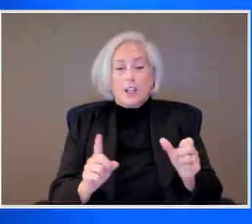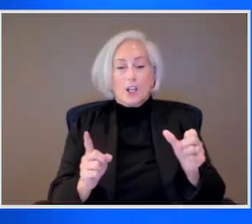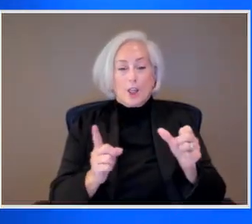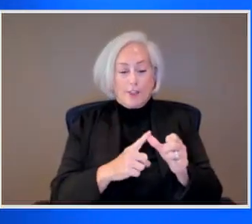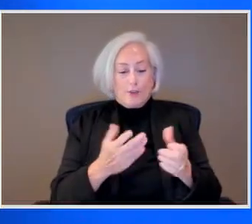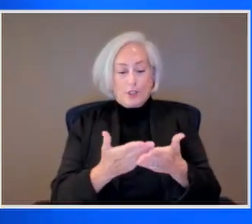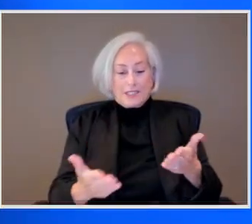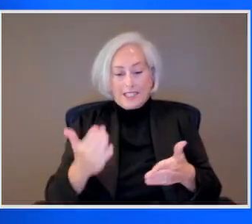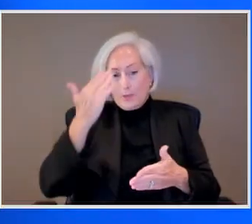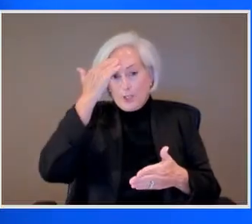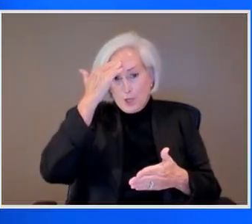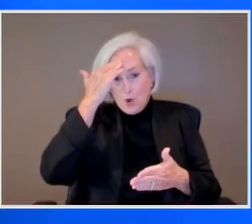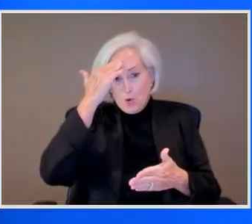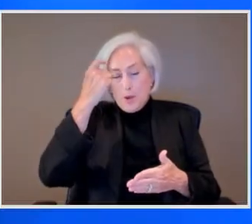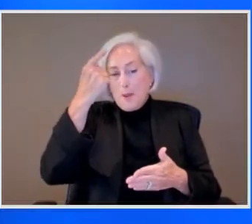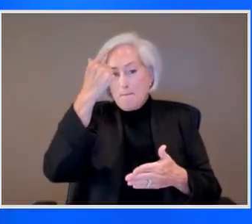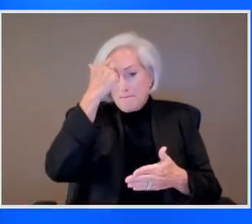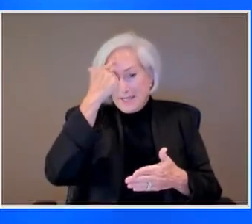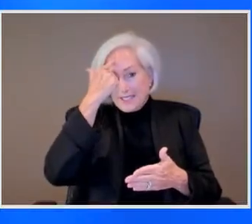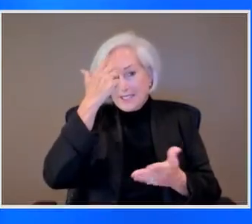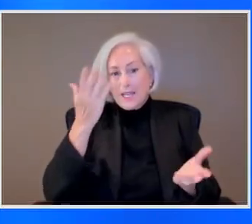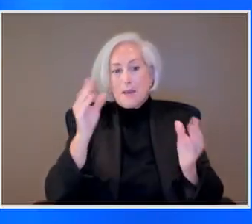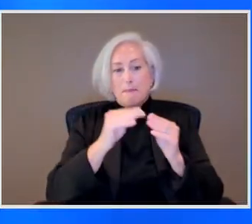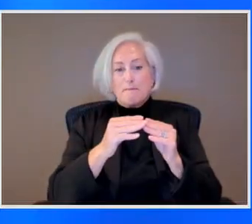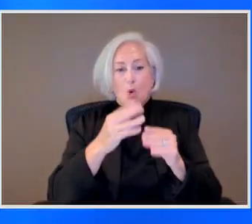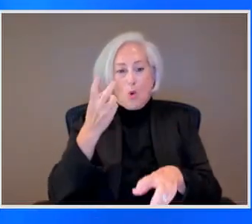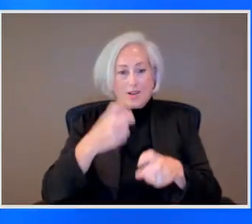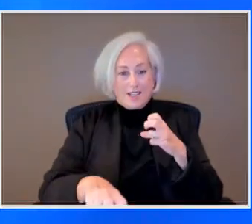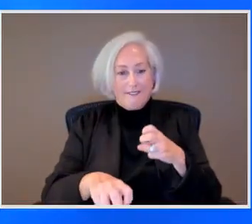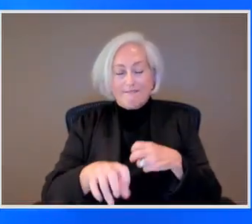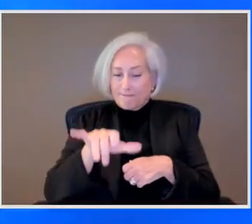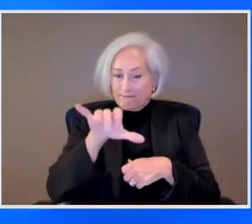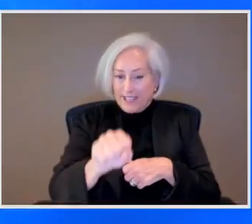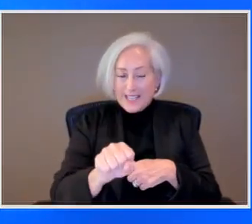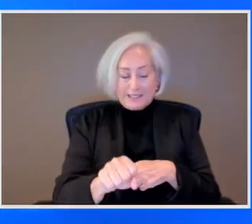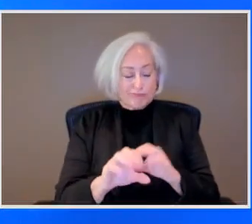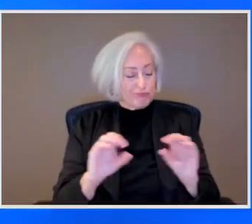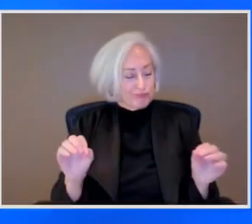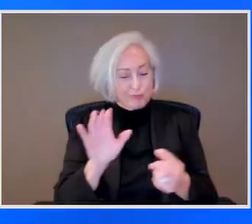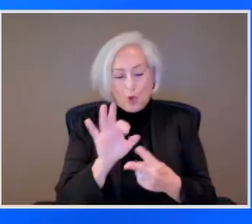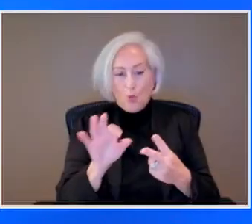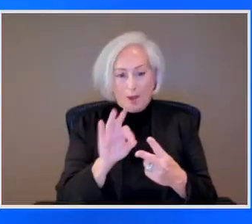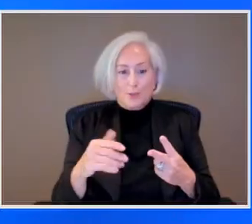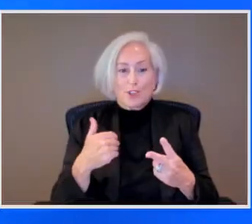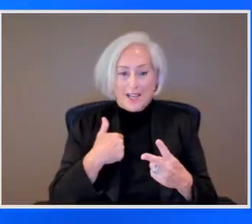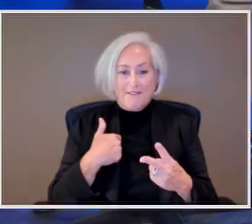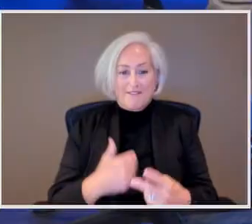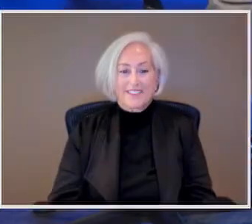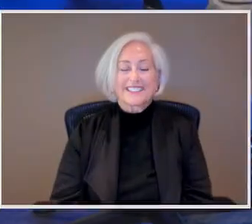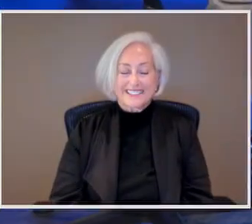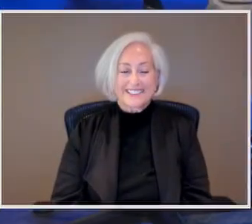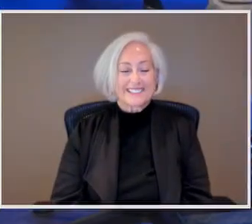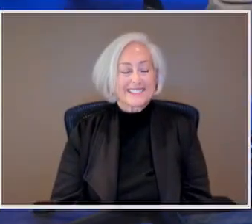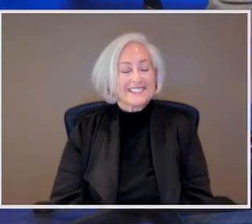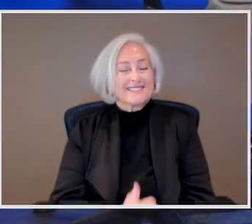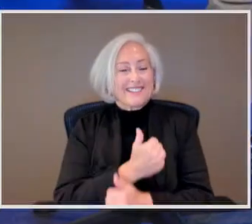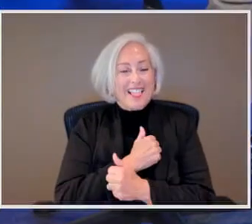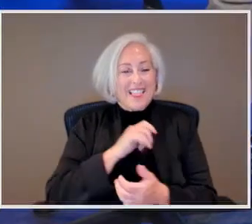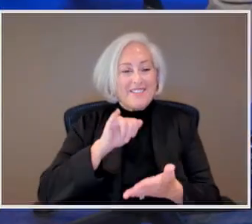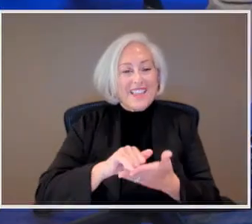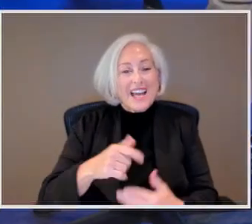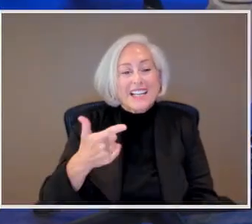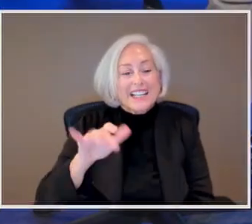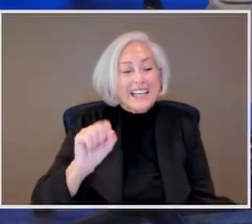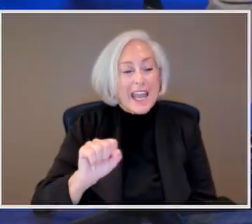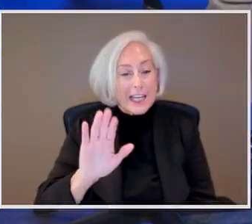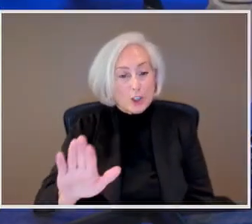gain some mental toughness, and he didn't really have a choice. So I love that. Gage, what's the big takeaway